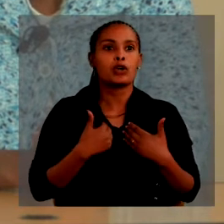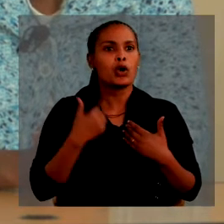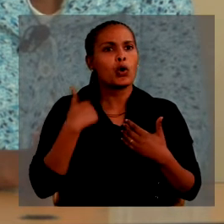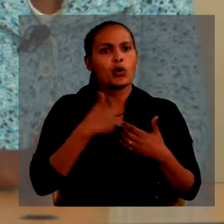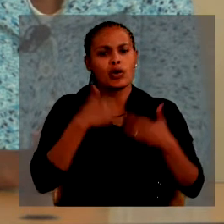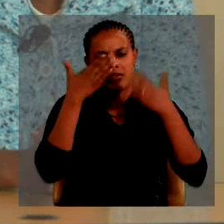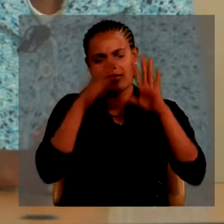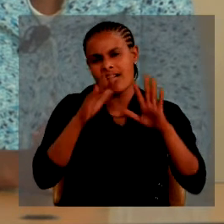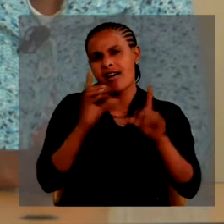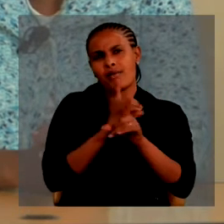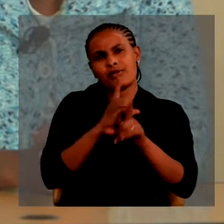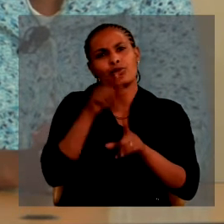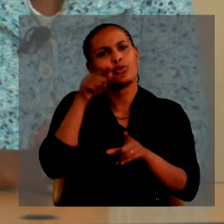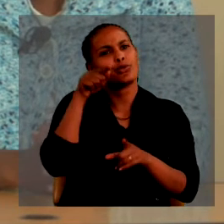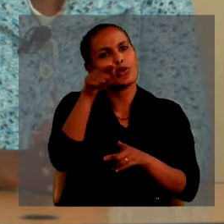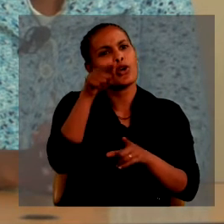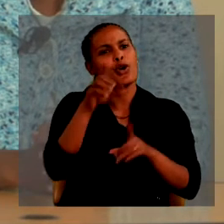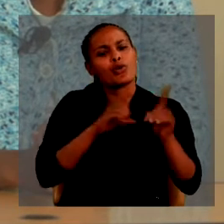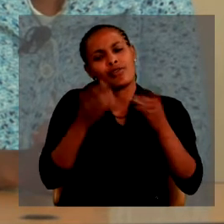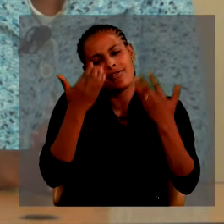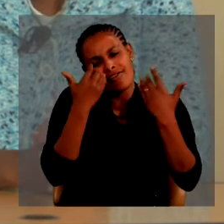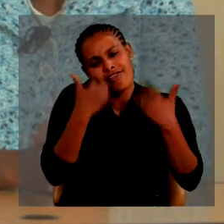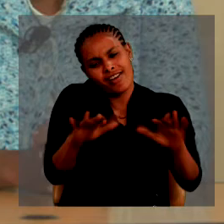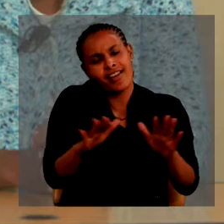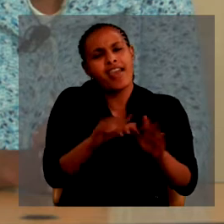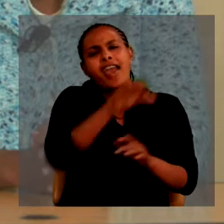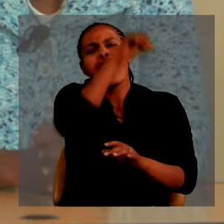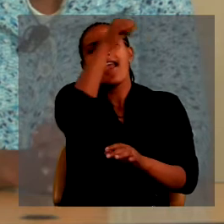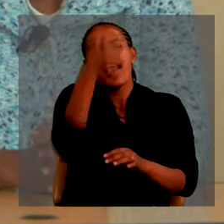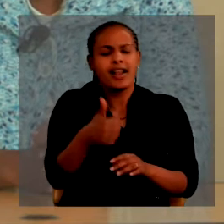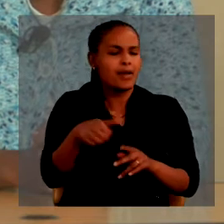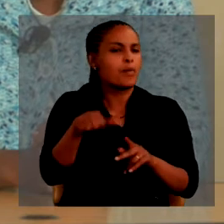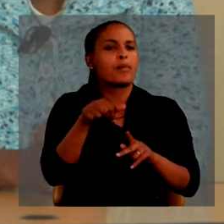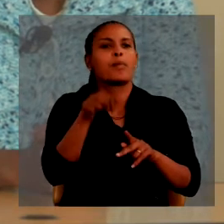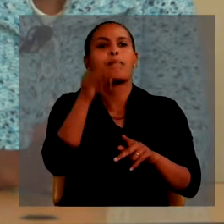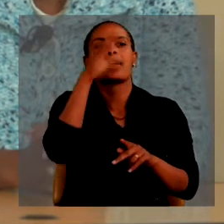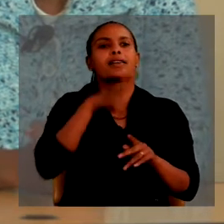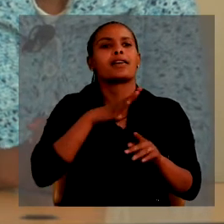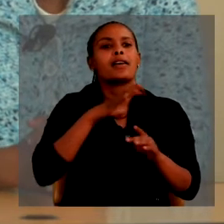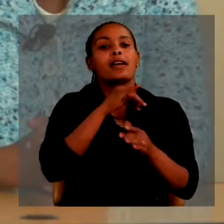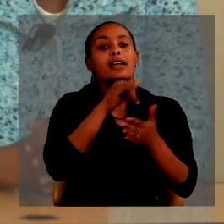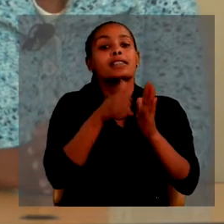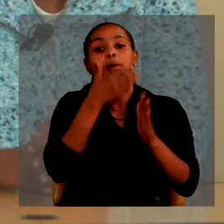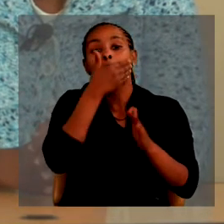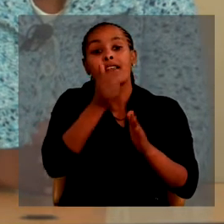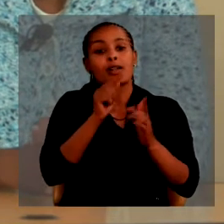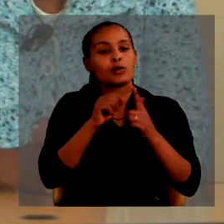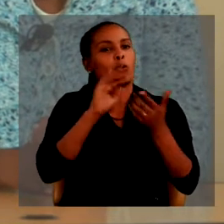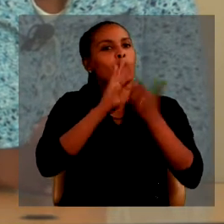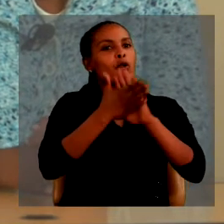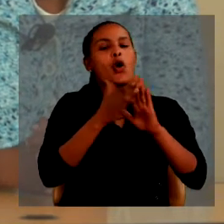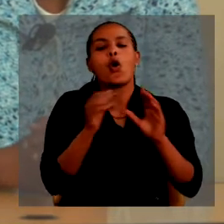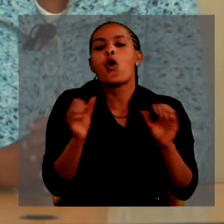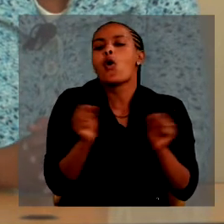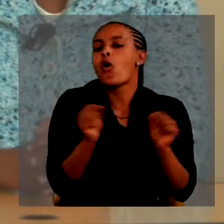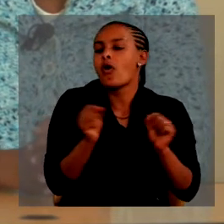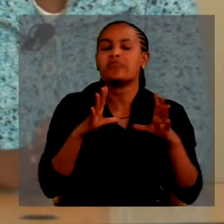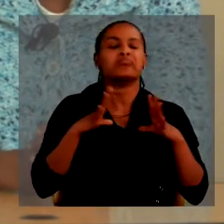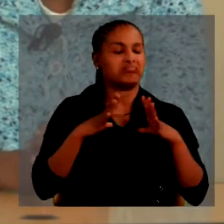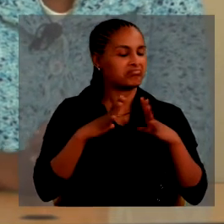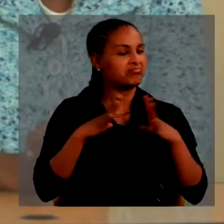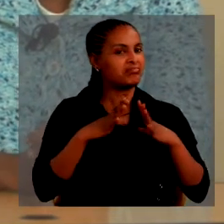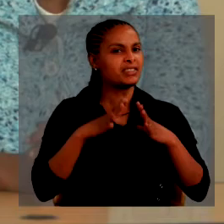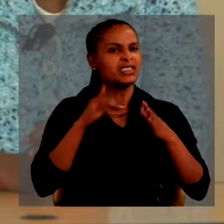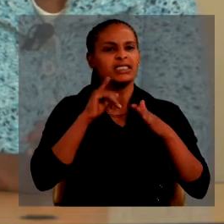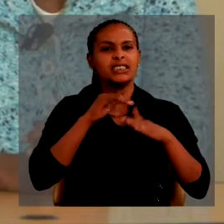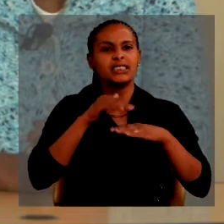don't want that to happen to you. We don't want that to happen to anybody. So it is better to be cold